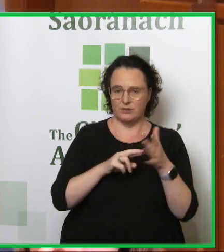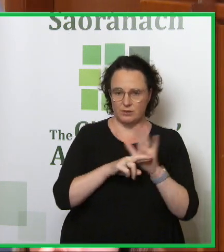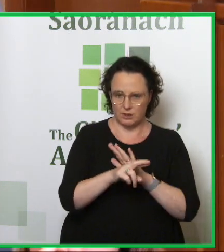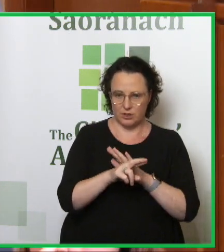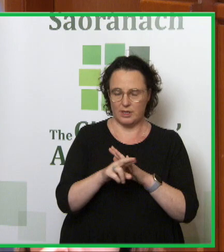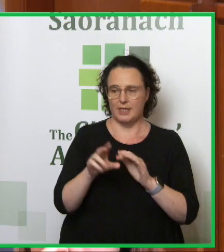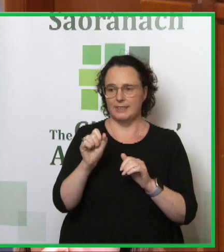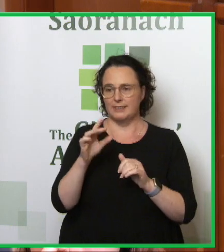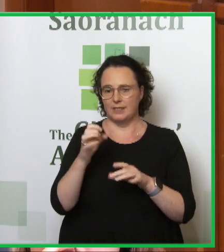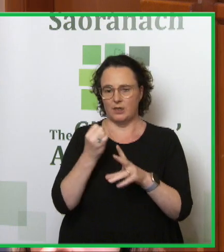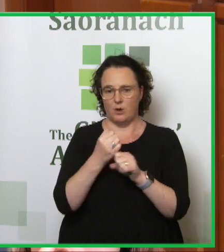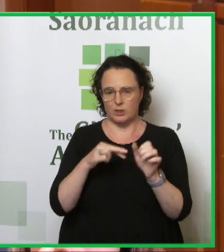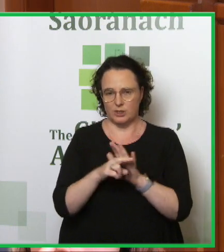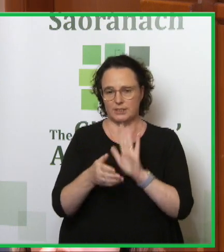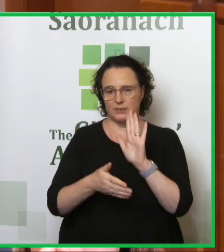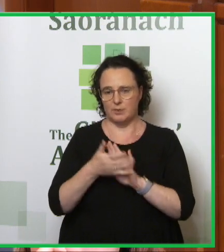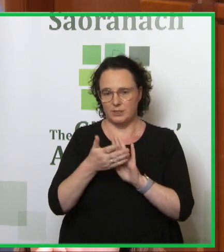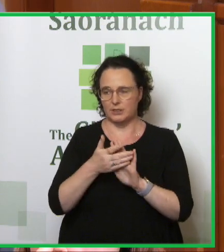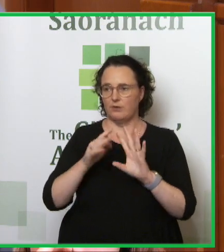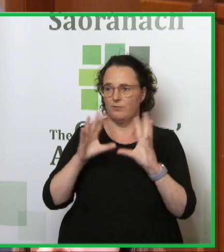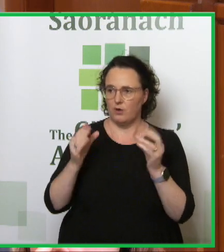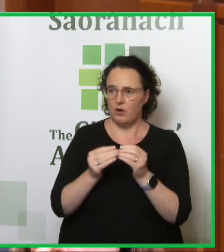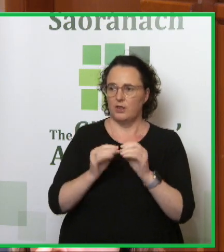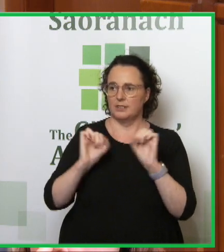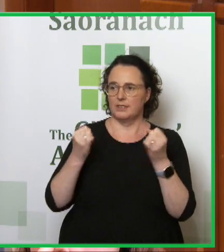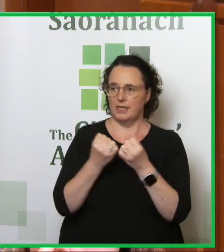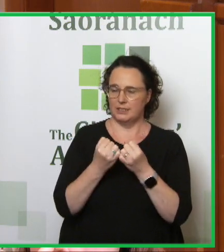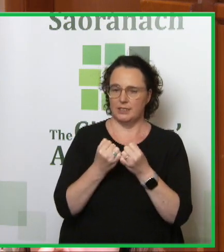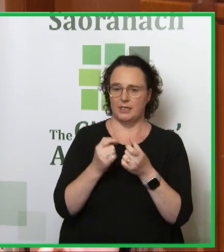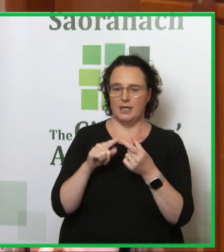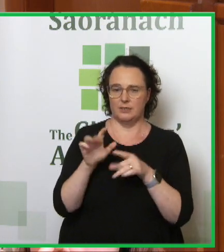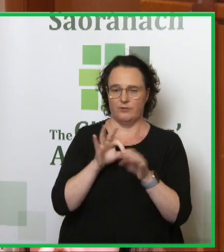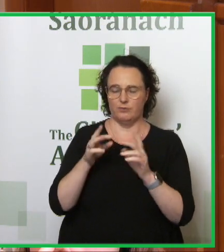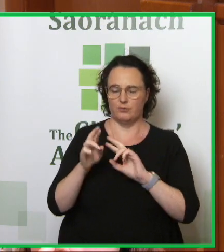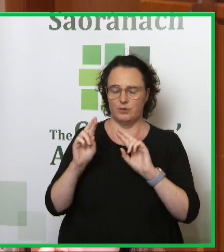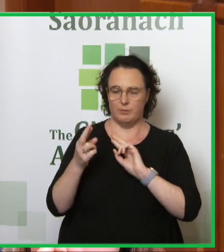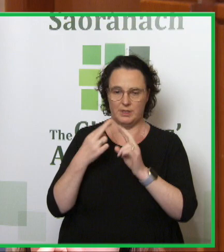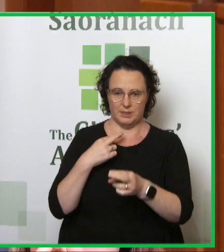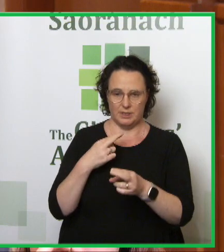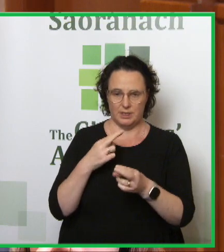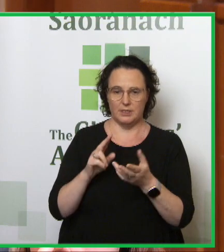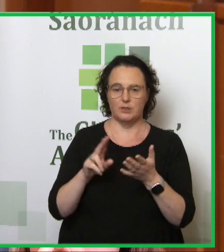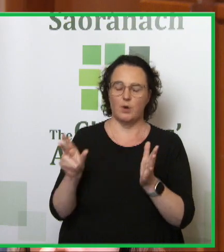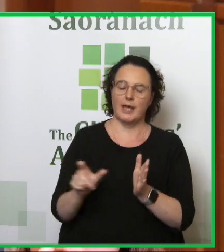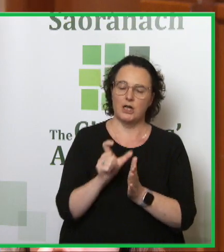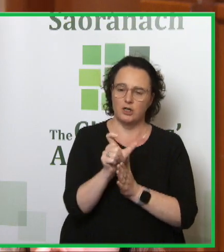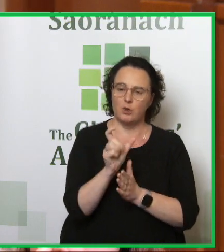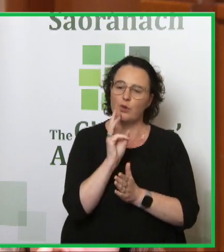stakeholders to build an effective whole society response to drug-related issues. So to include the words service users.